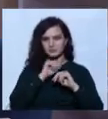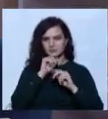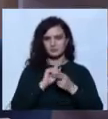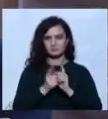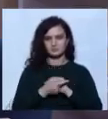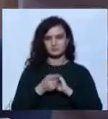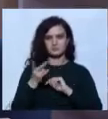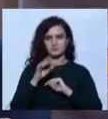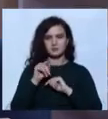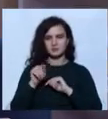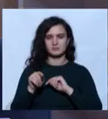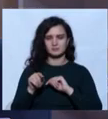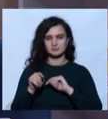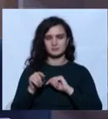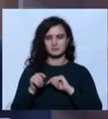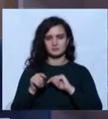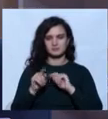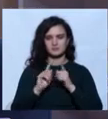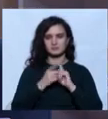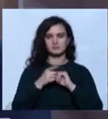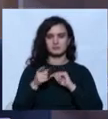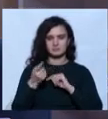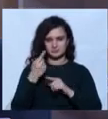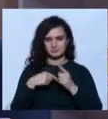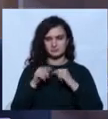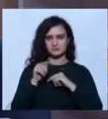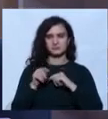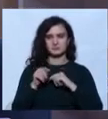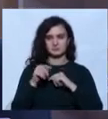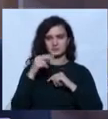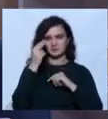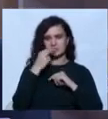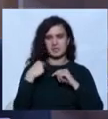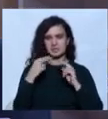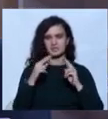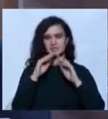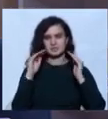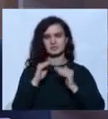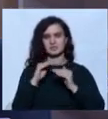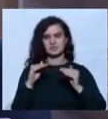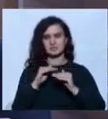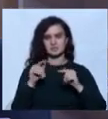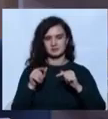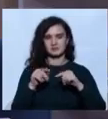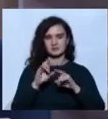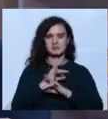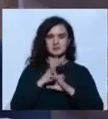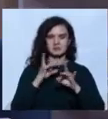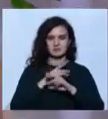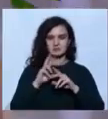but luckily his luck turns around and he becomes a church singer on Sundays and on holy